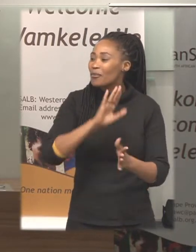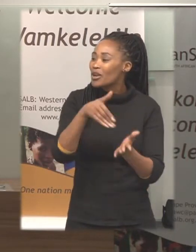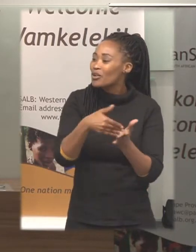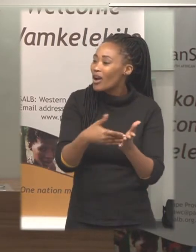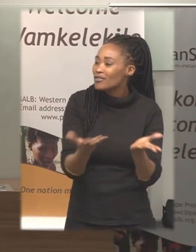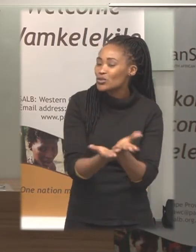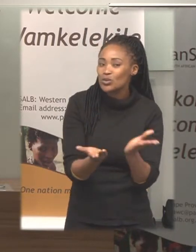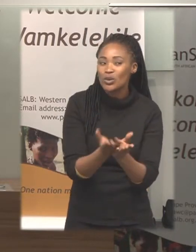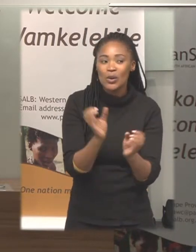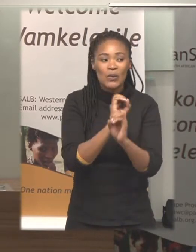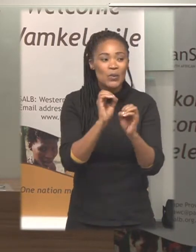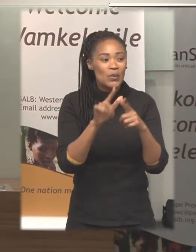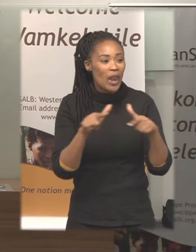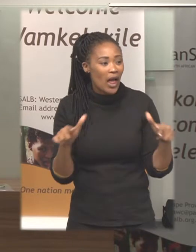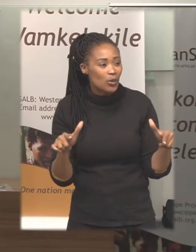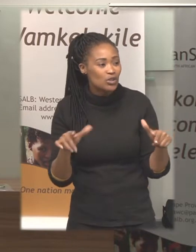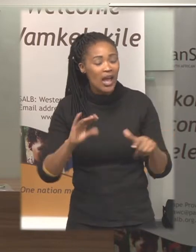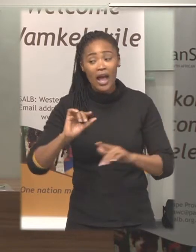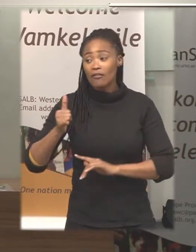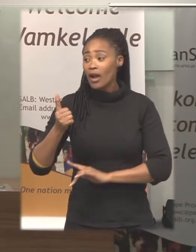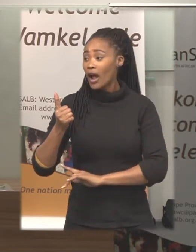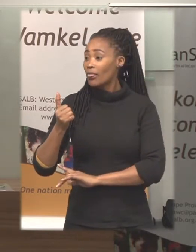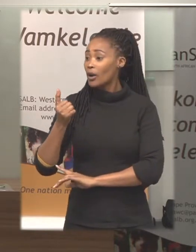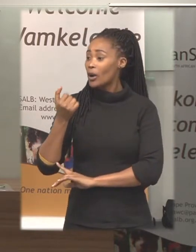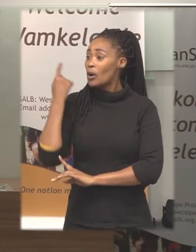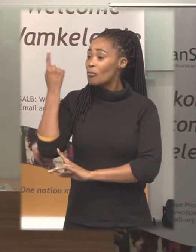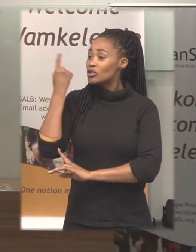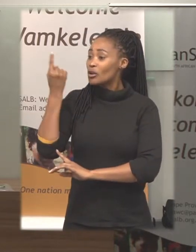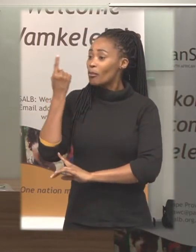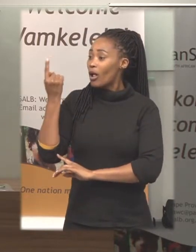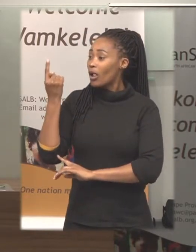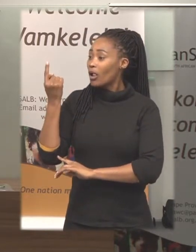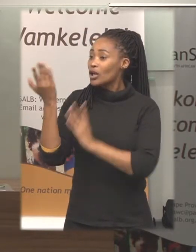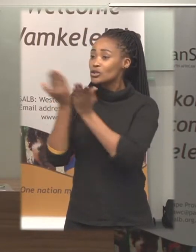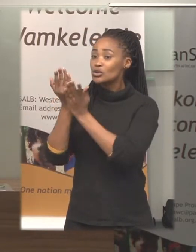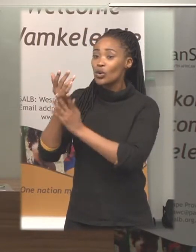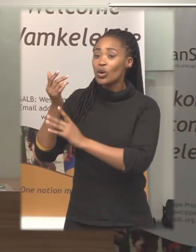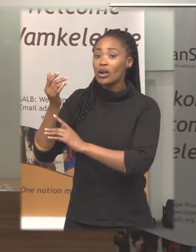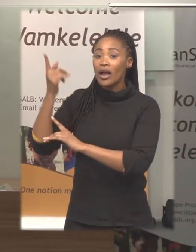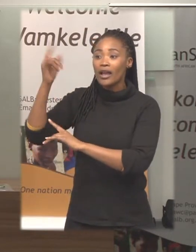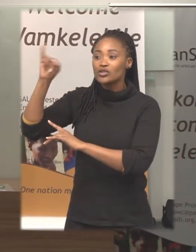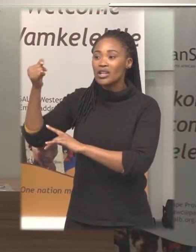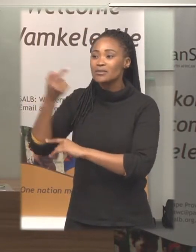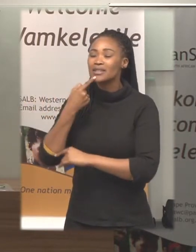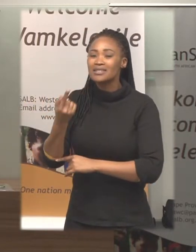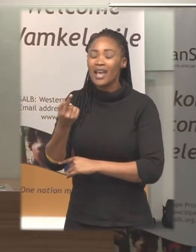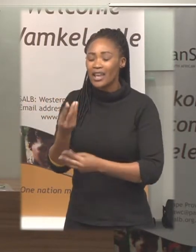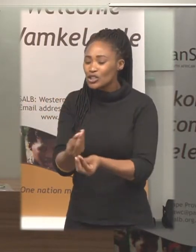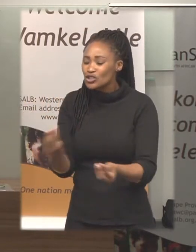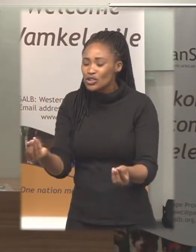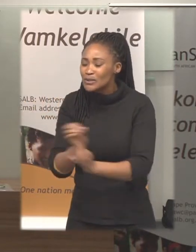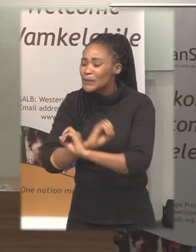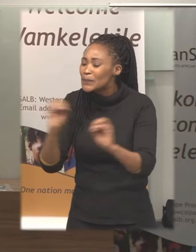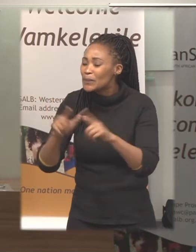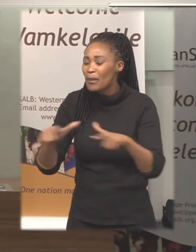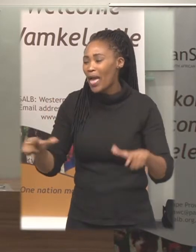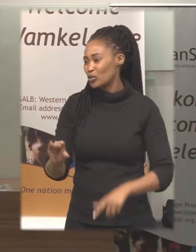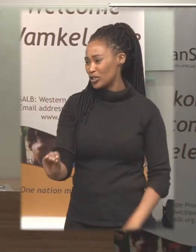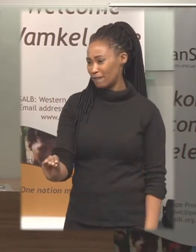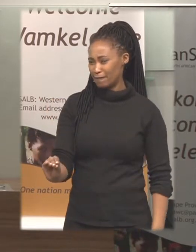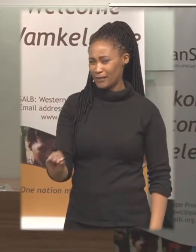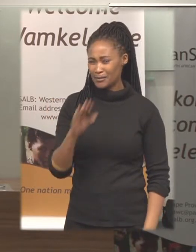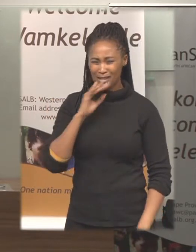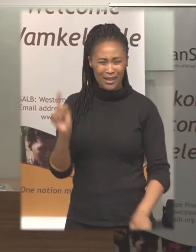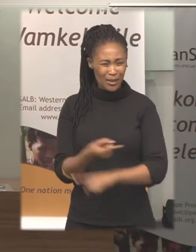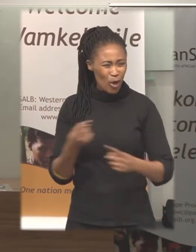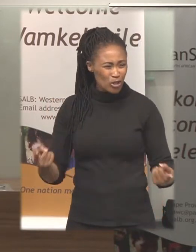no language. I've had another principal in Johannesburg talking about, well, the children come with no language. There's no child that comes with no